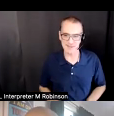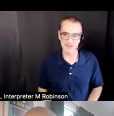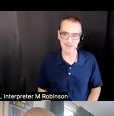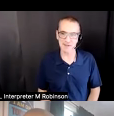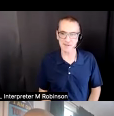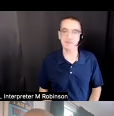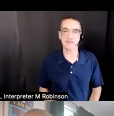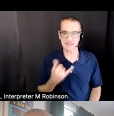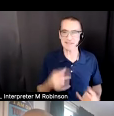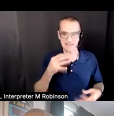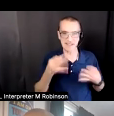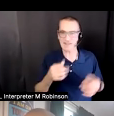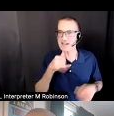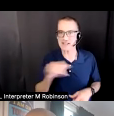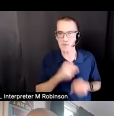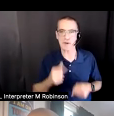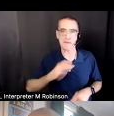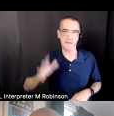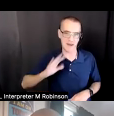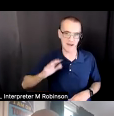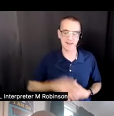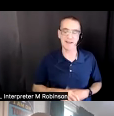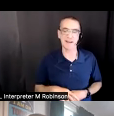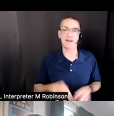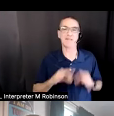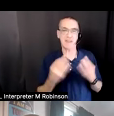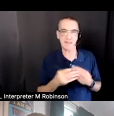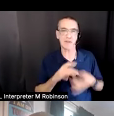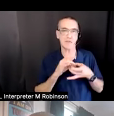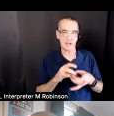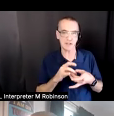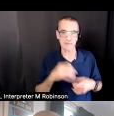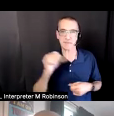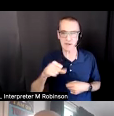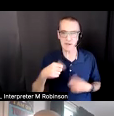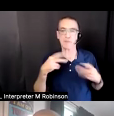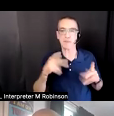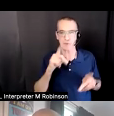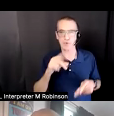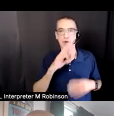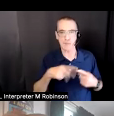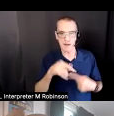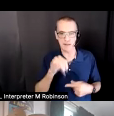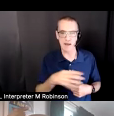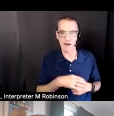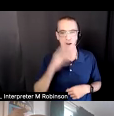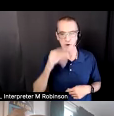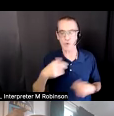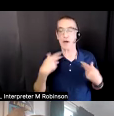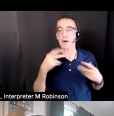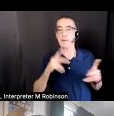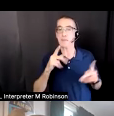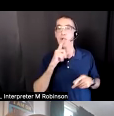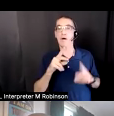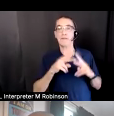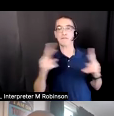Rap is definitely not the same as it was back then. Family and relationships, yes, young people do talk about that. I know young people are